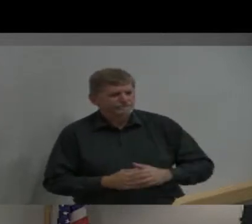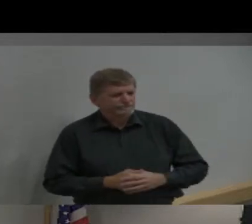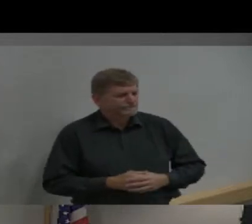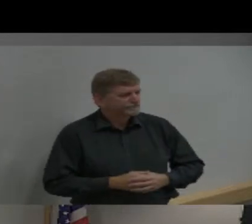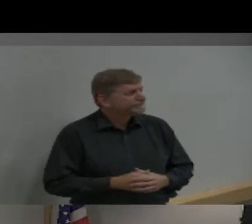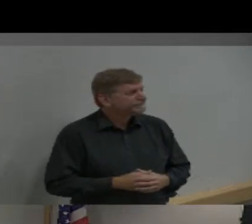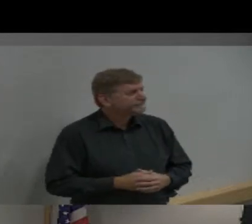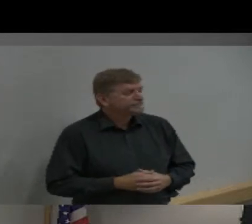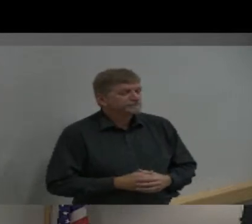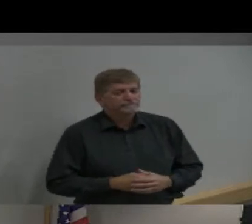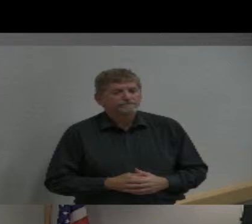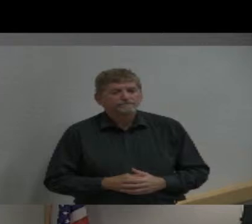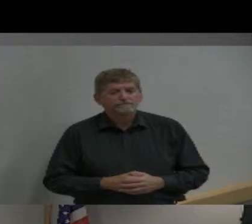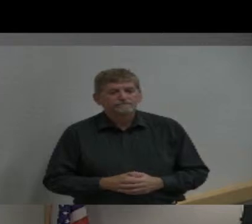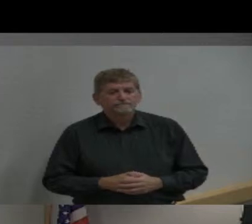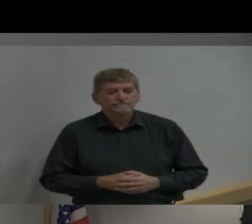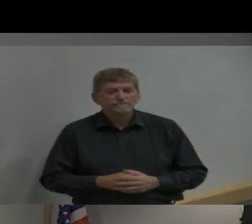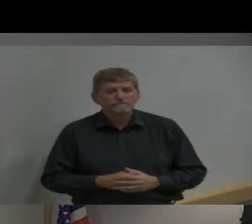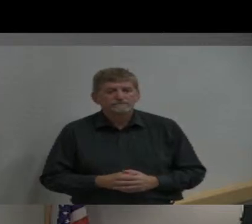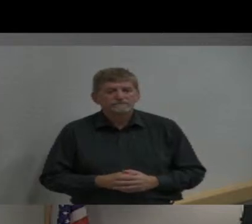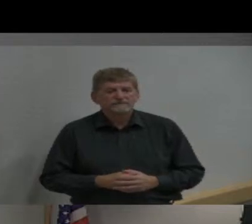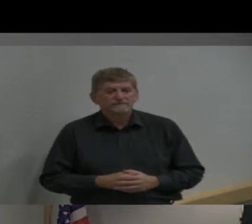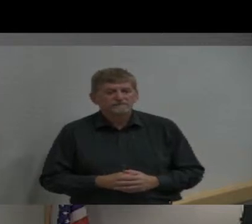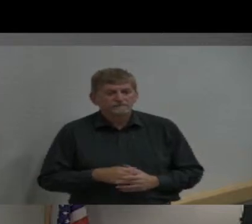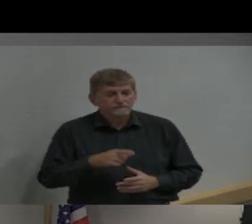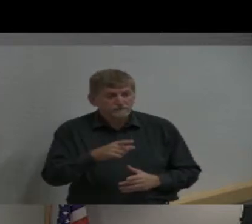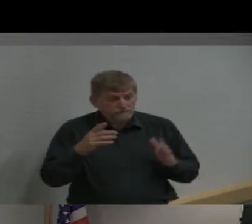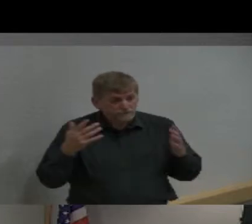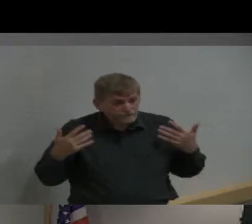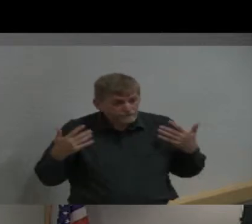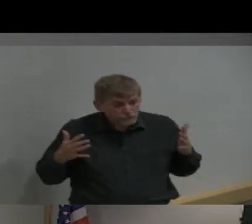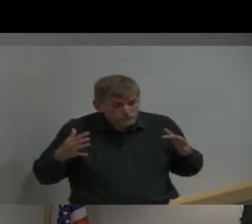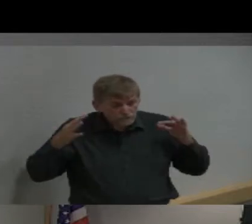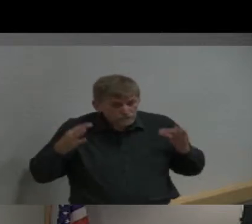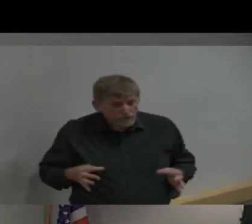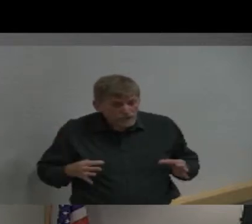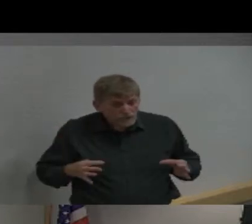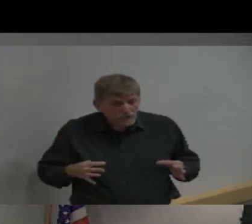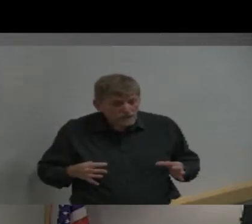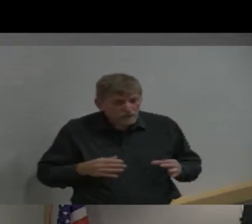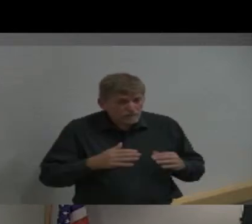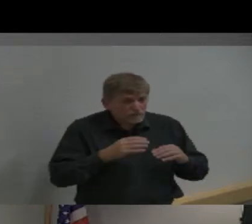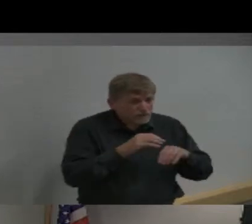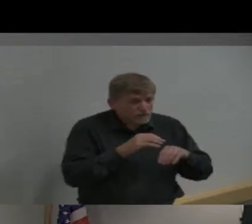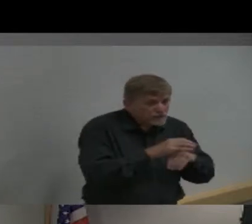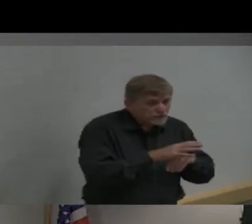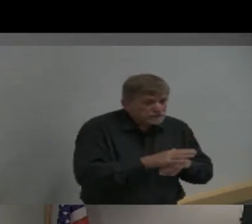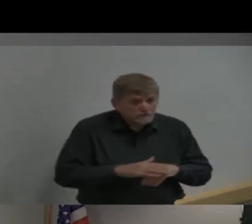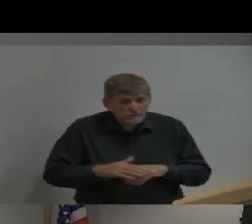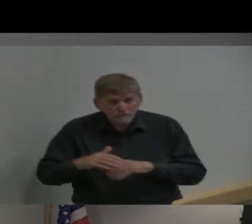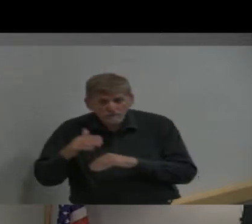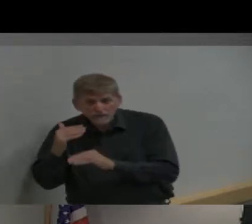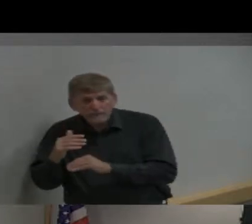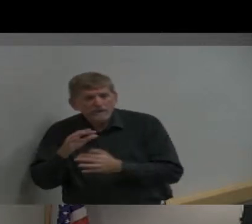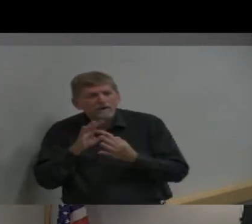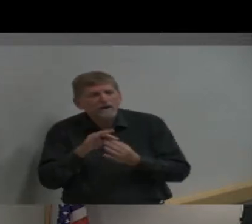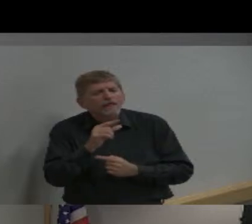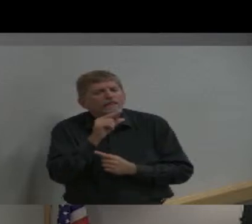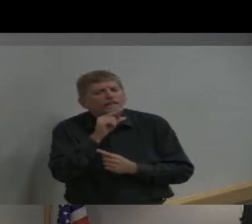Have you made any calls about what advice or any kind of restrictions you're going to make about Thanksgiving and the other holidays coming up?